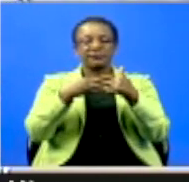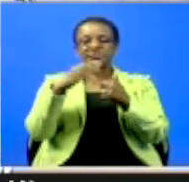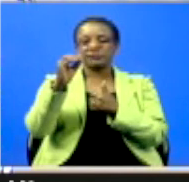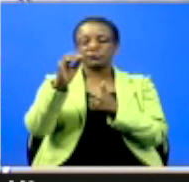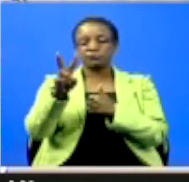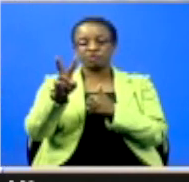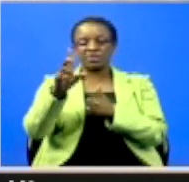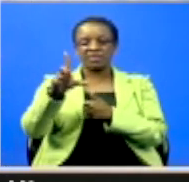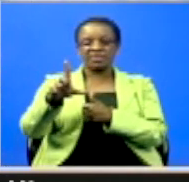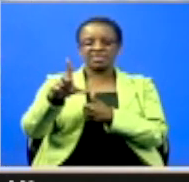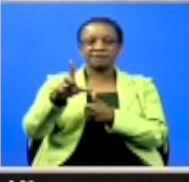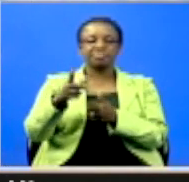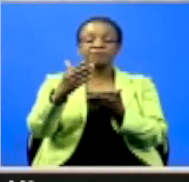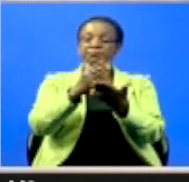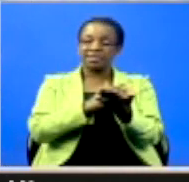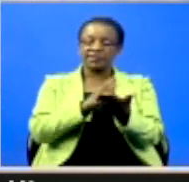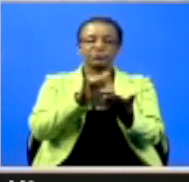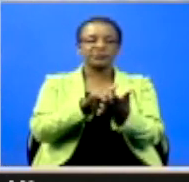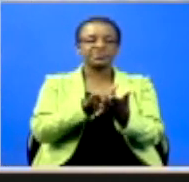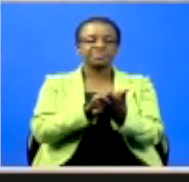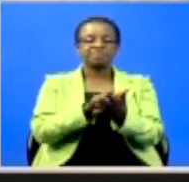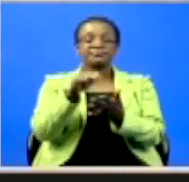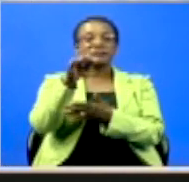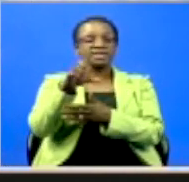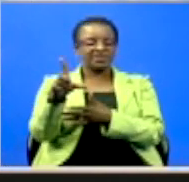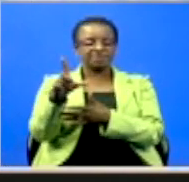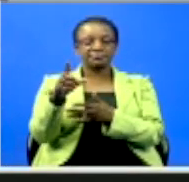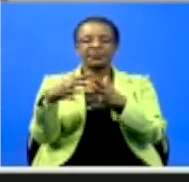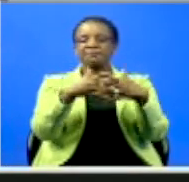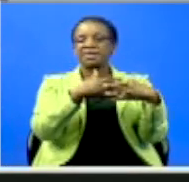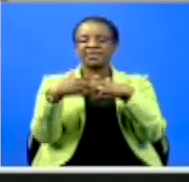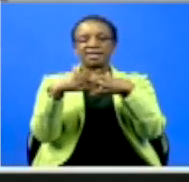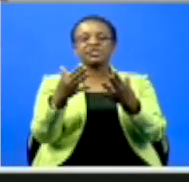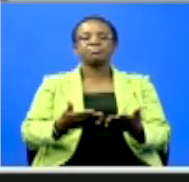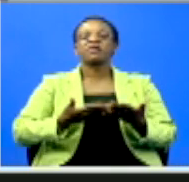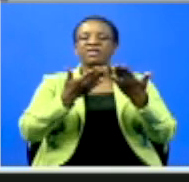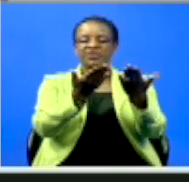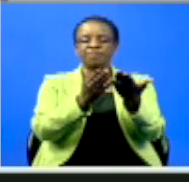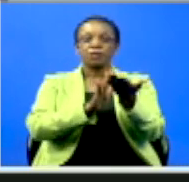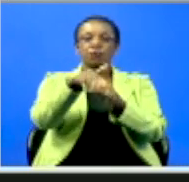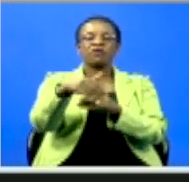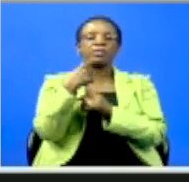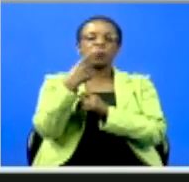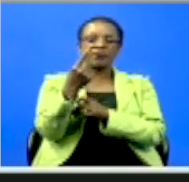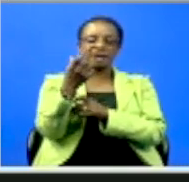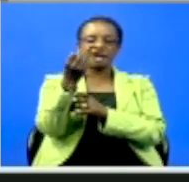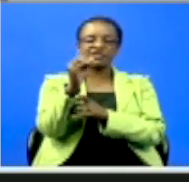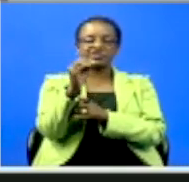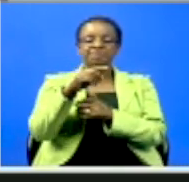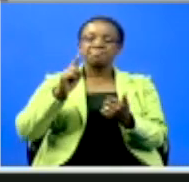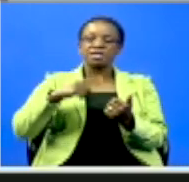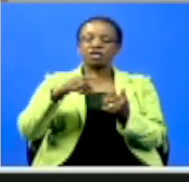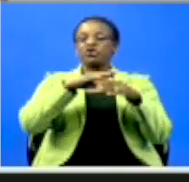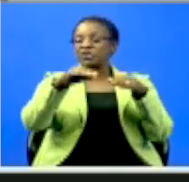AT-802L. Prior to this pending deal, the United States has provided over $150 million